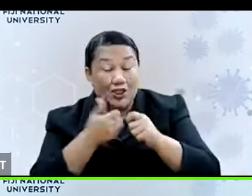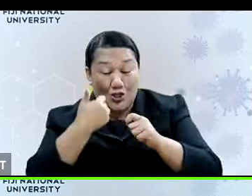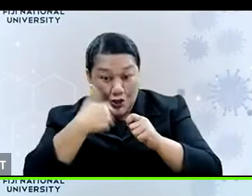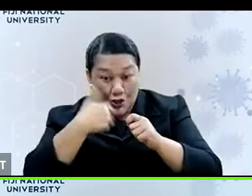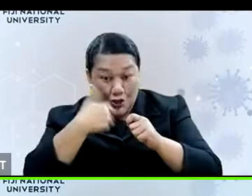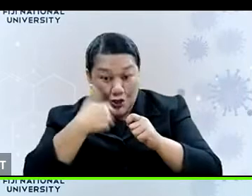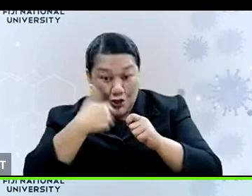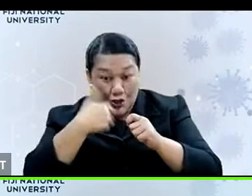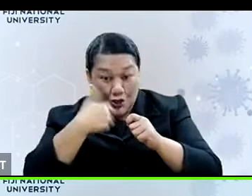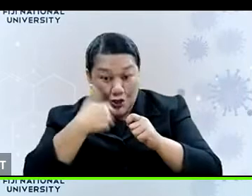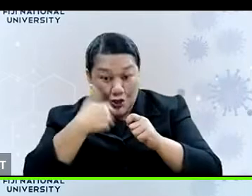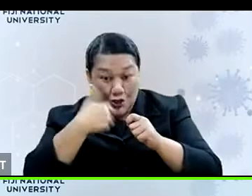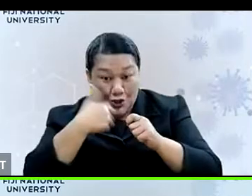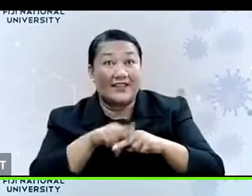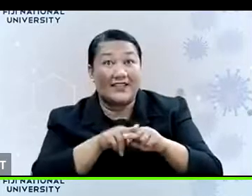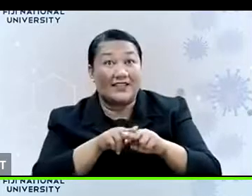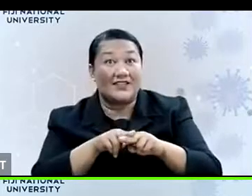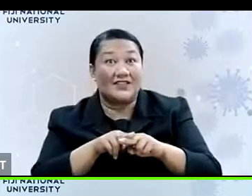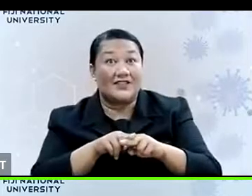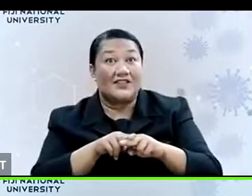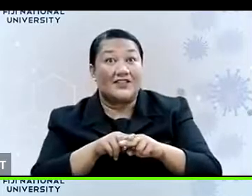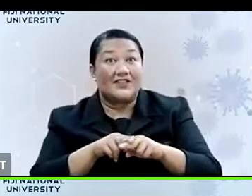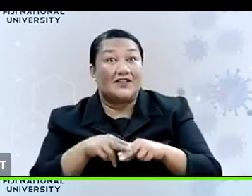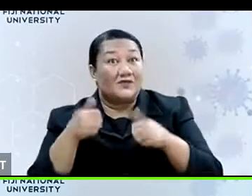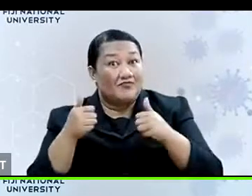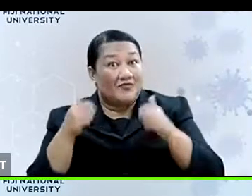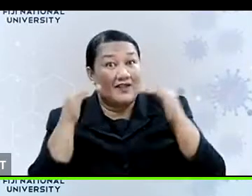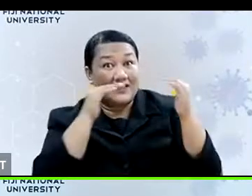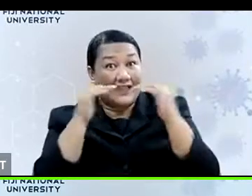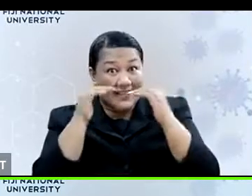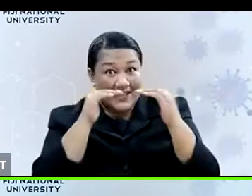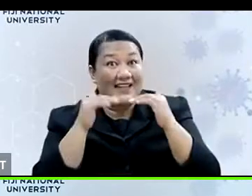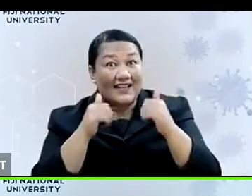really the gold standard test for